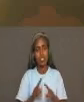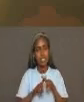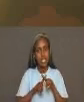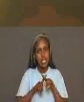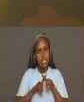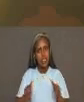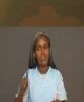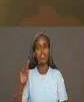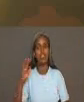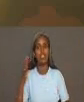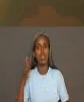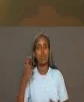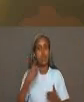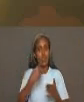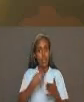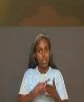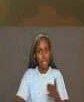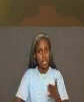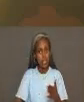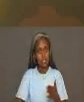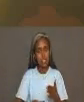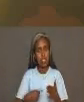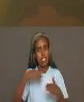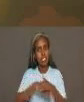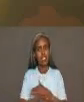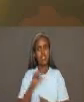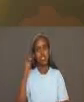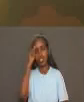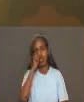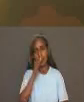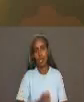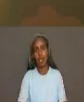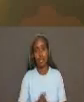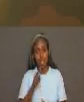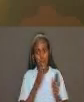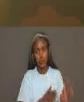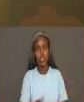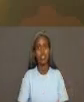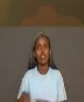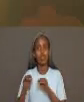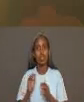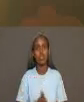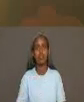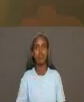different types of taxes in Ethiopia. Are you ready, students?